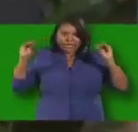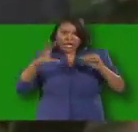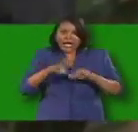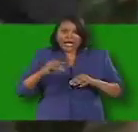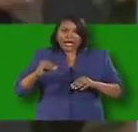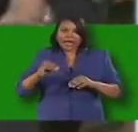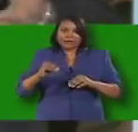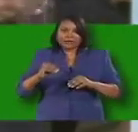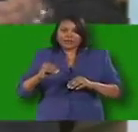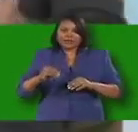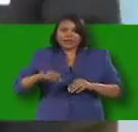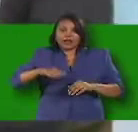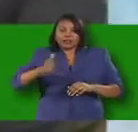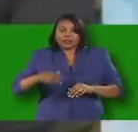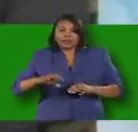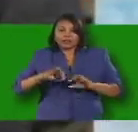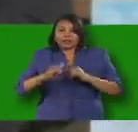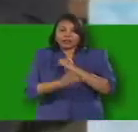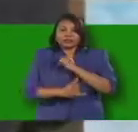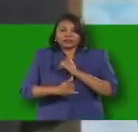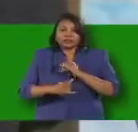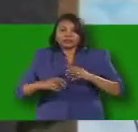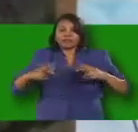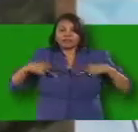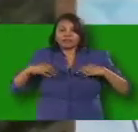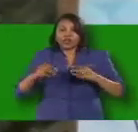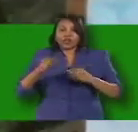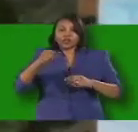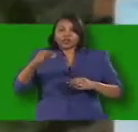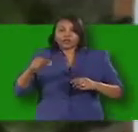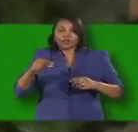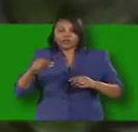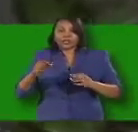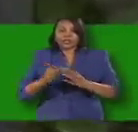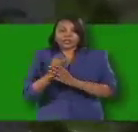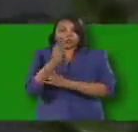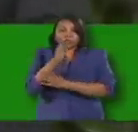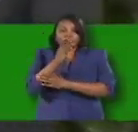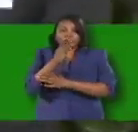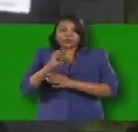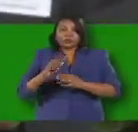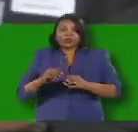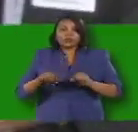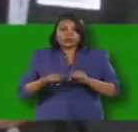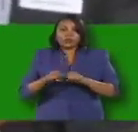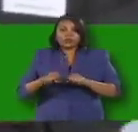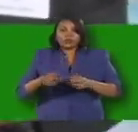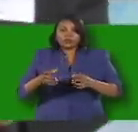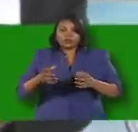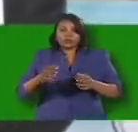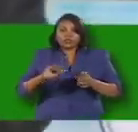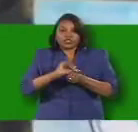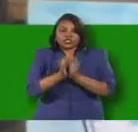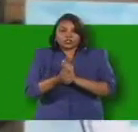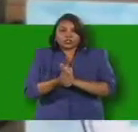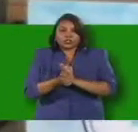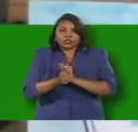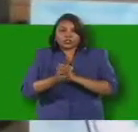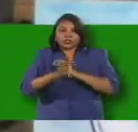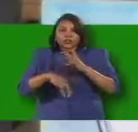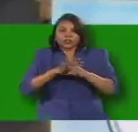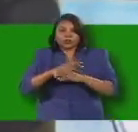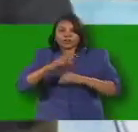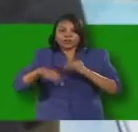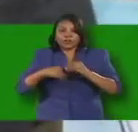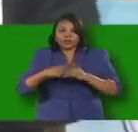use of this green growth concept whereby we now not only are transforming the environment around us, we're now using these